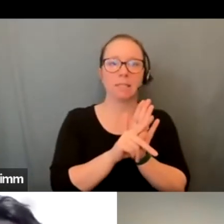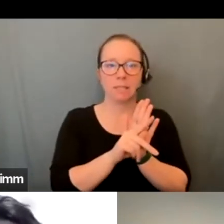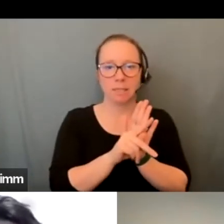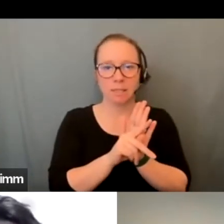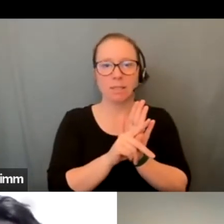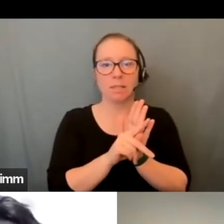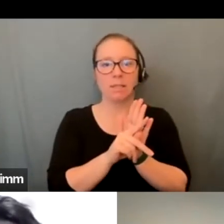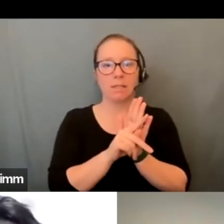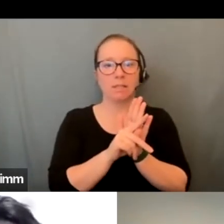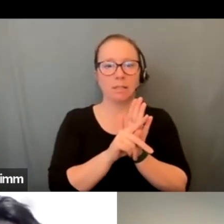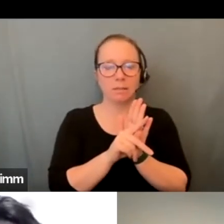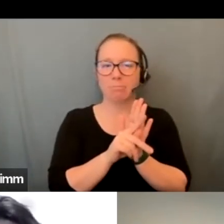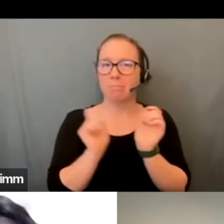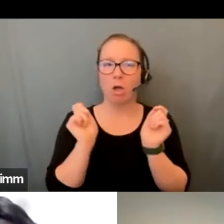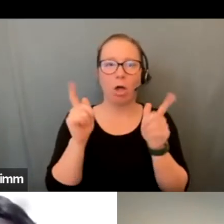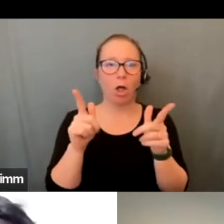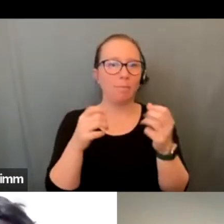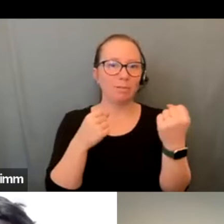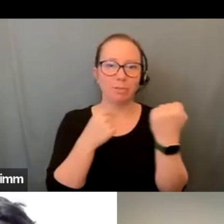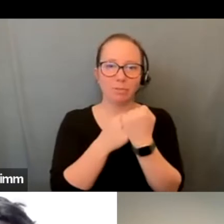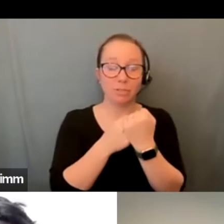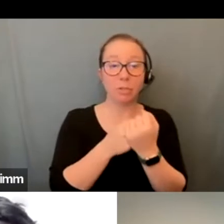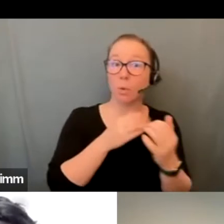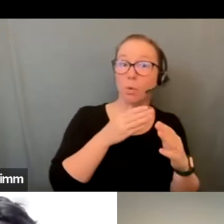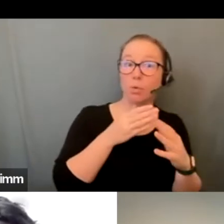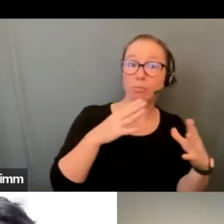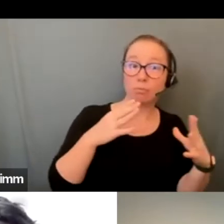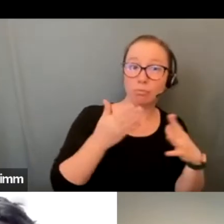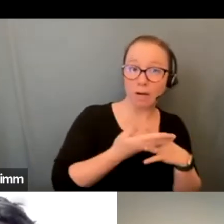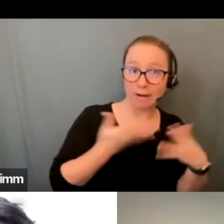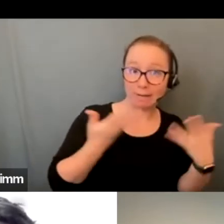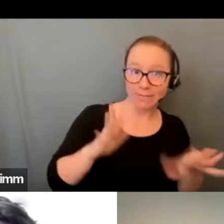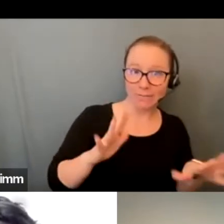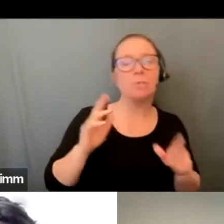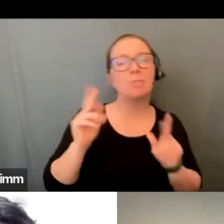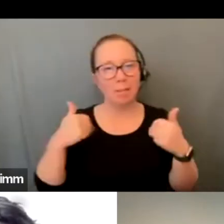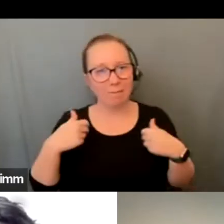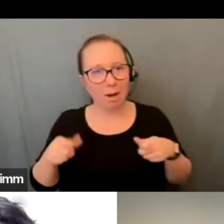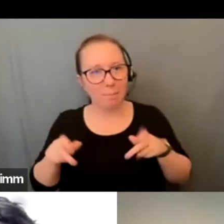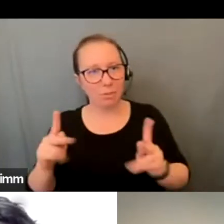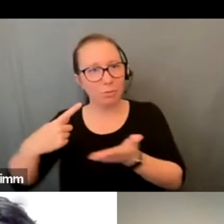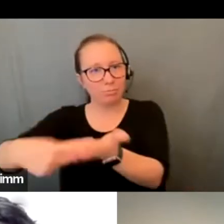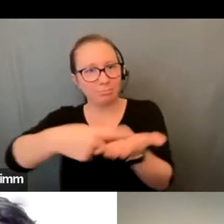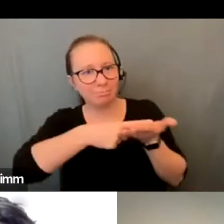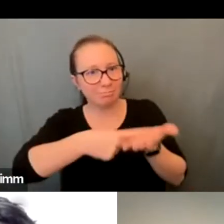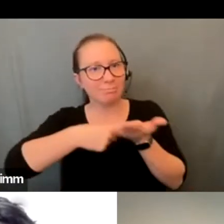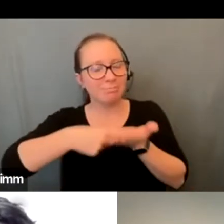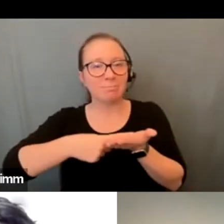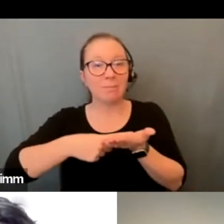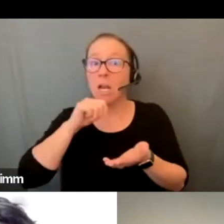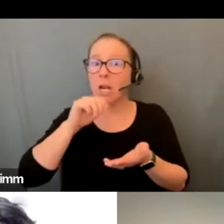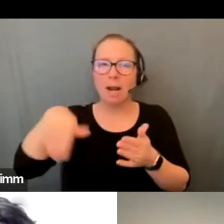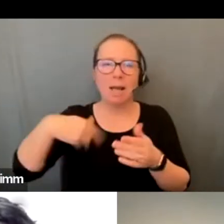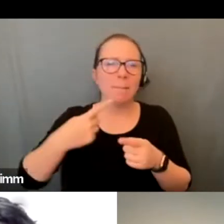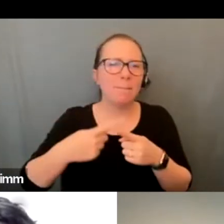These themes have all been reinforced. After the break, people are going to get a chance to talk a little bit, and it's going to be talking not about all these policy